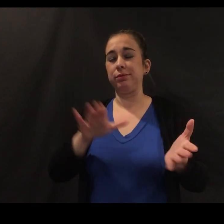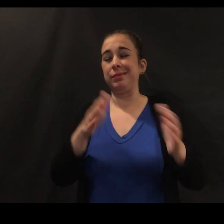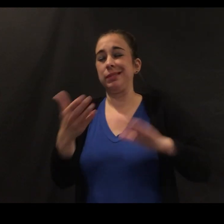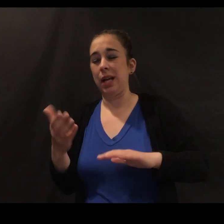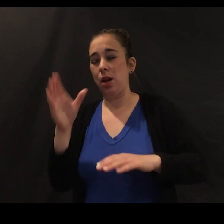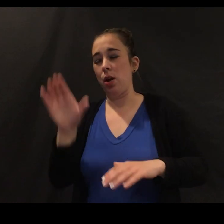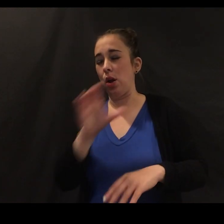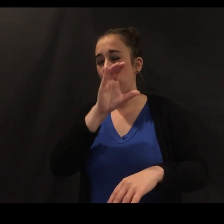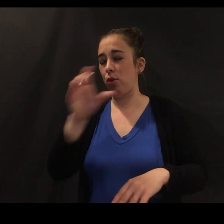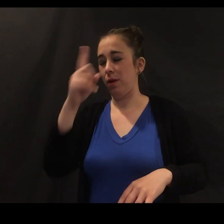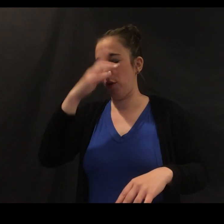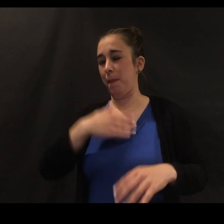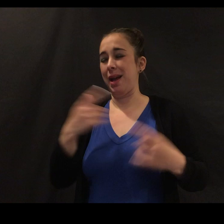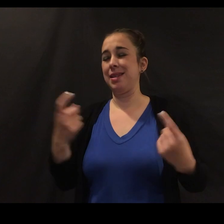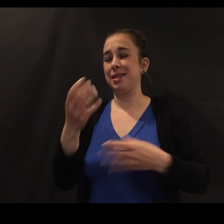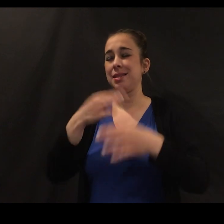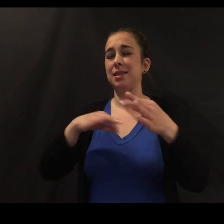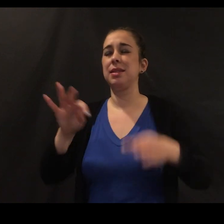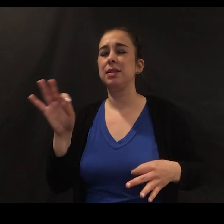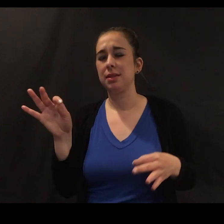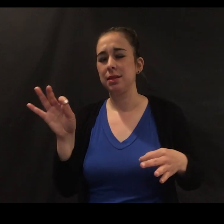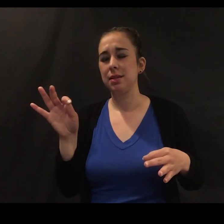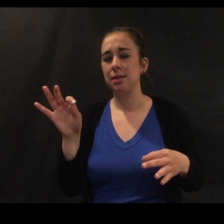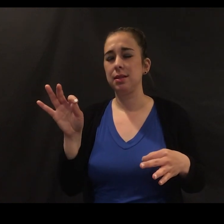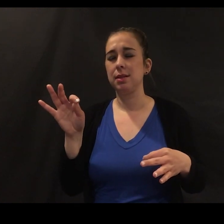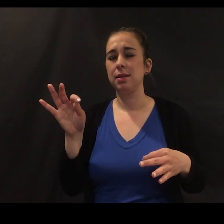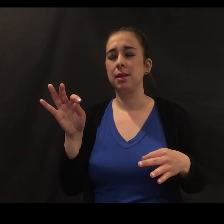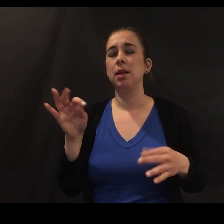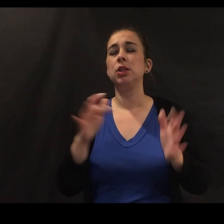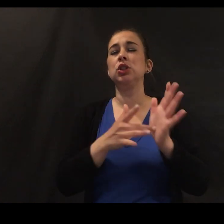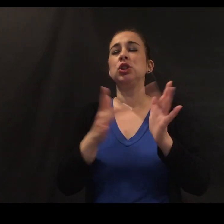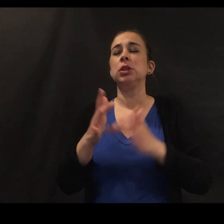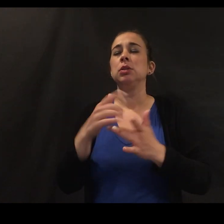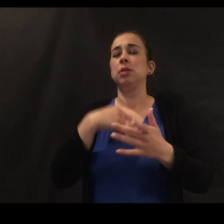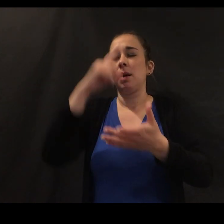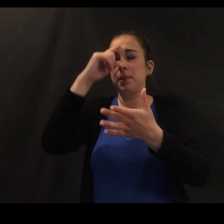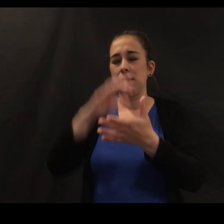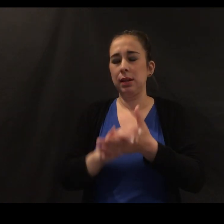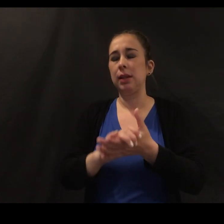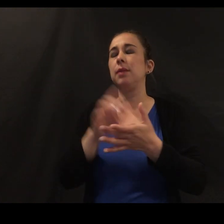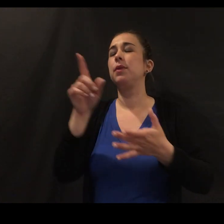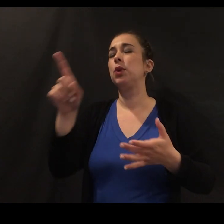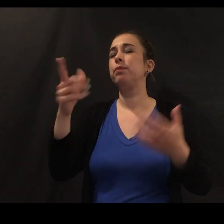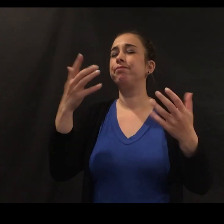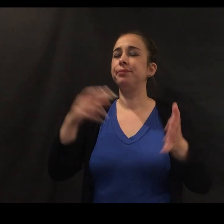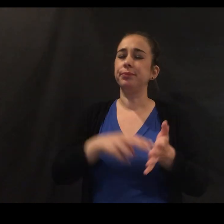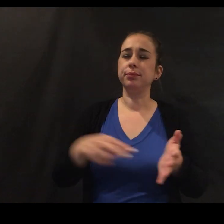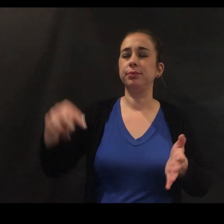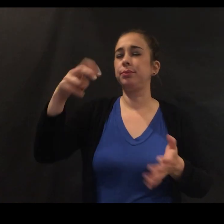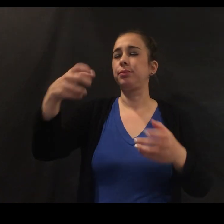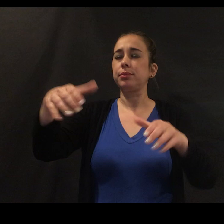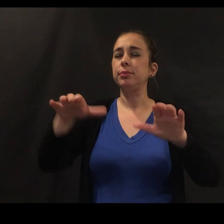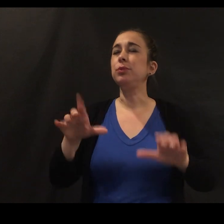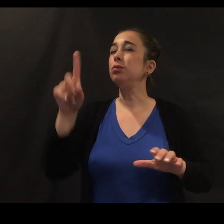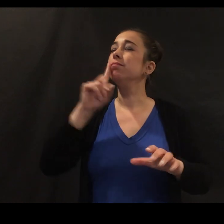sins. And Jesus, I believe that You rose from the grave, that You're alive.